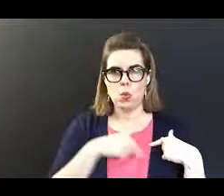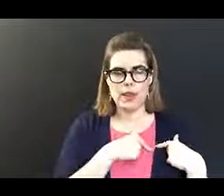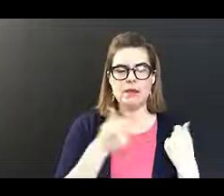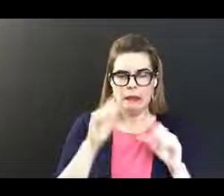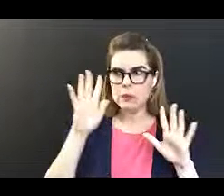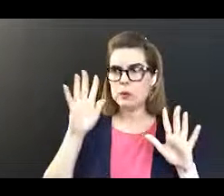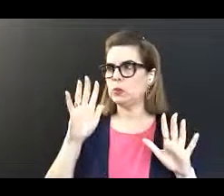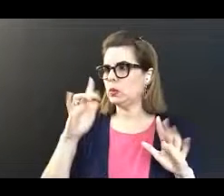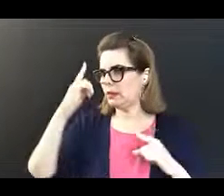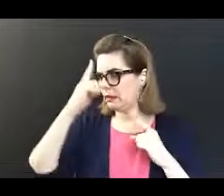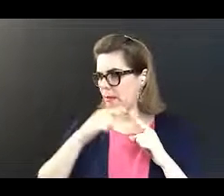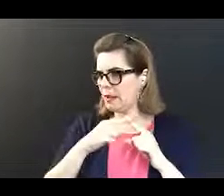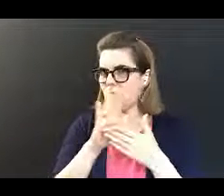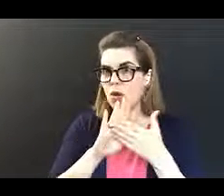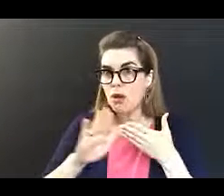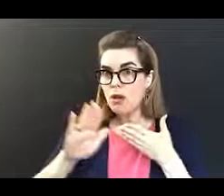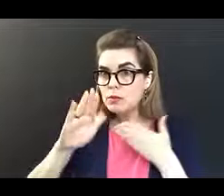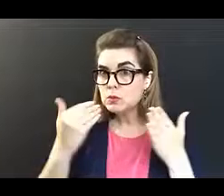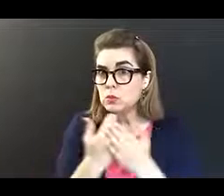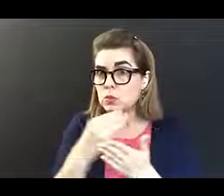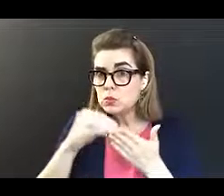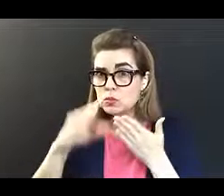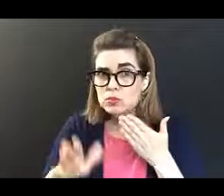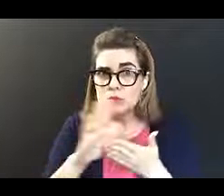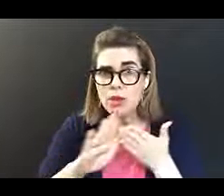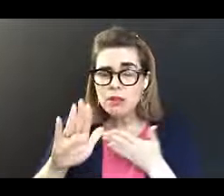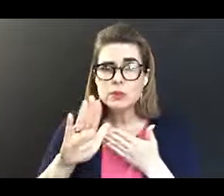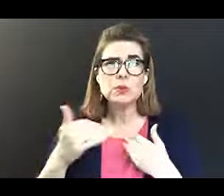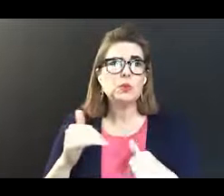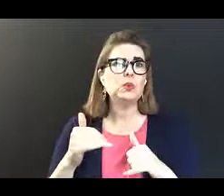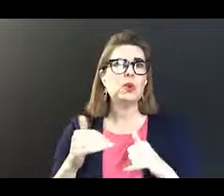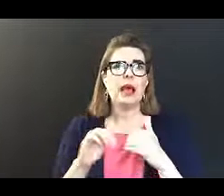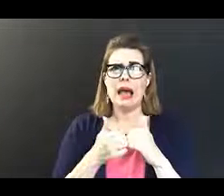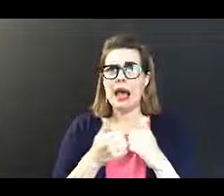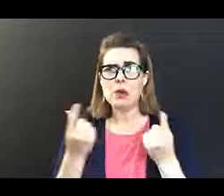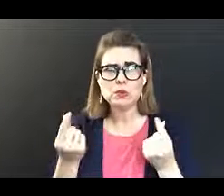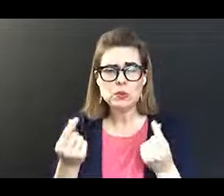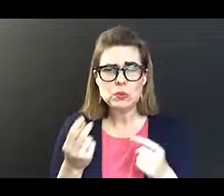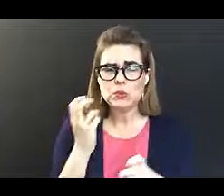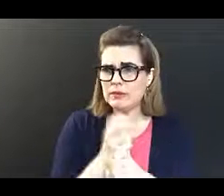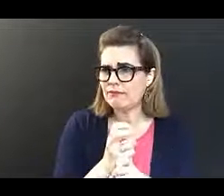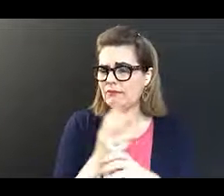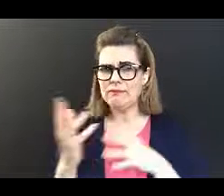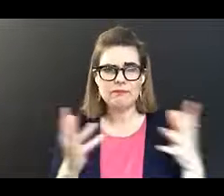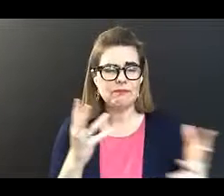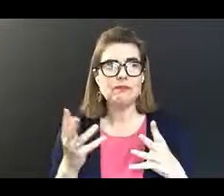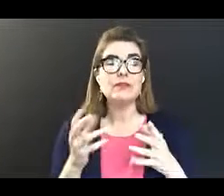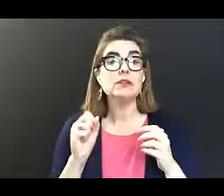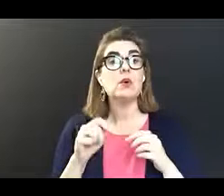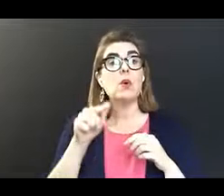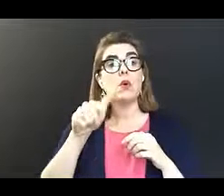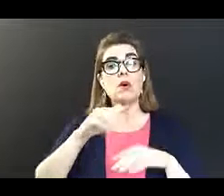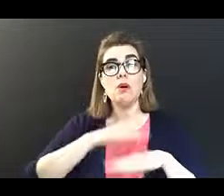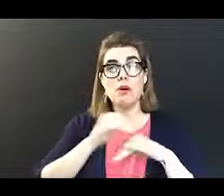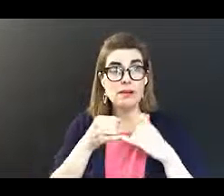there's a lot of support and people that can visit classrooms and make sure students are getting onto the right place. But in this online environment, that's when